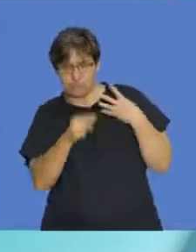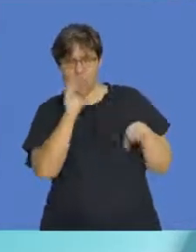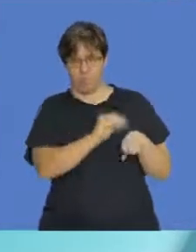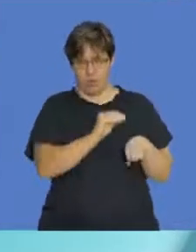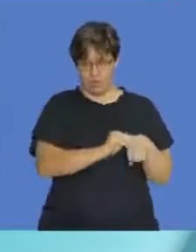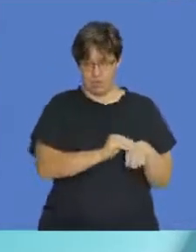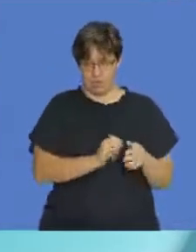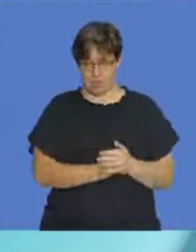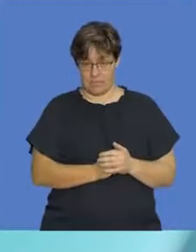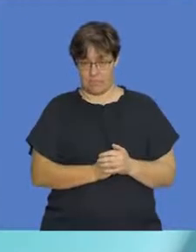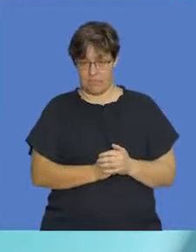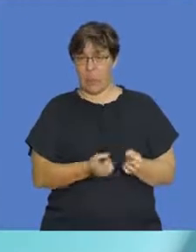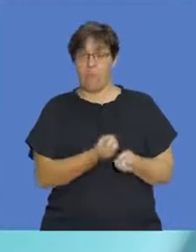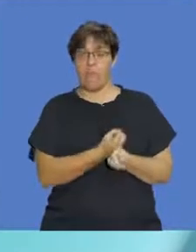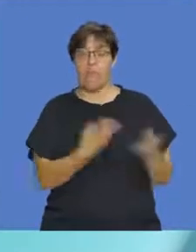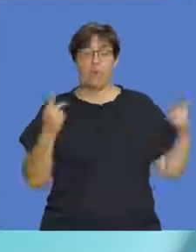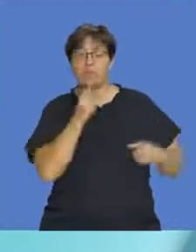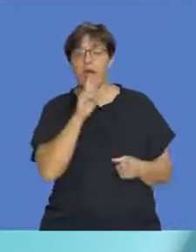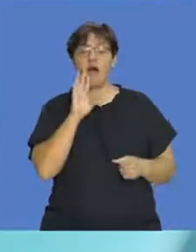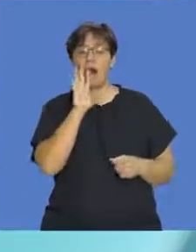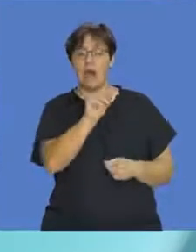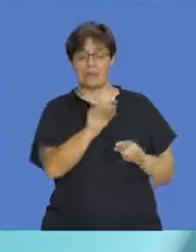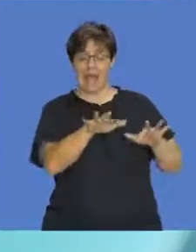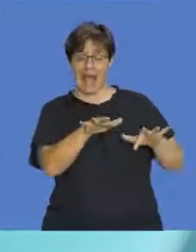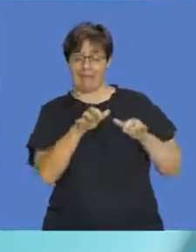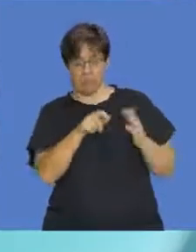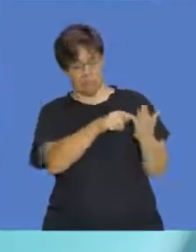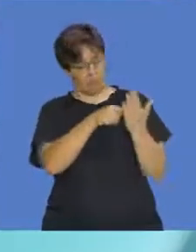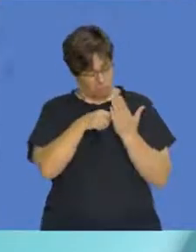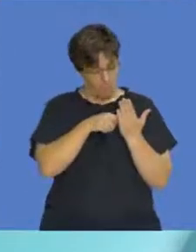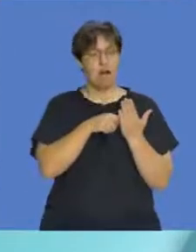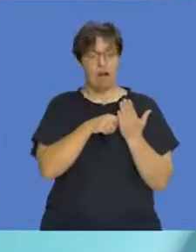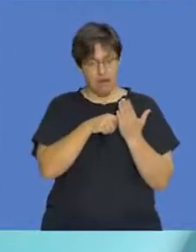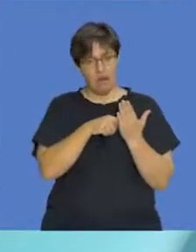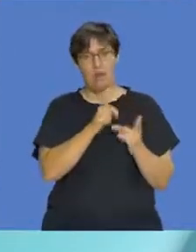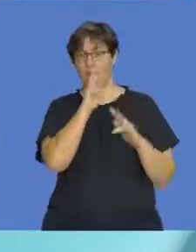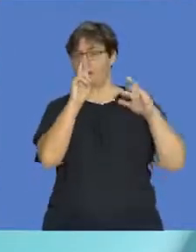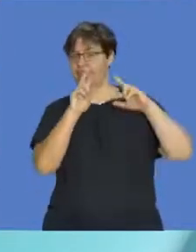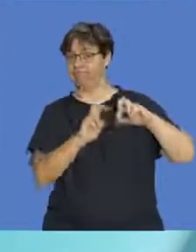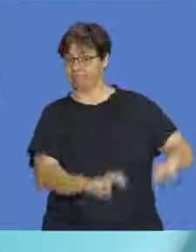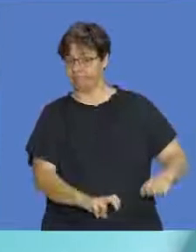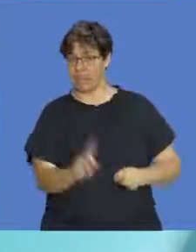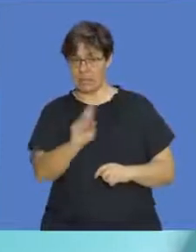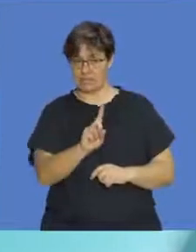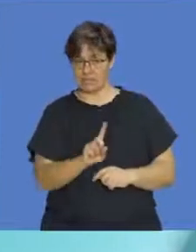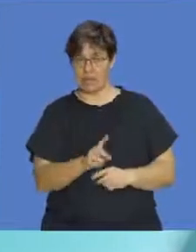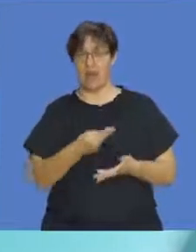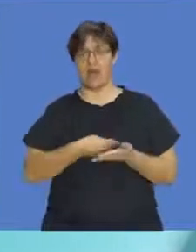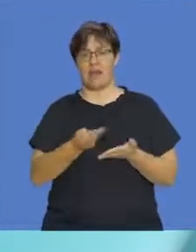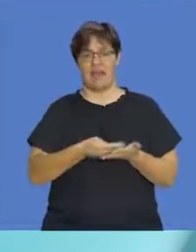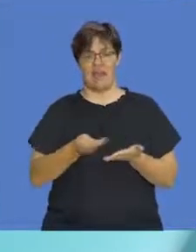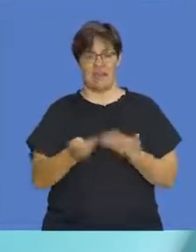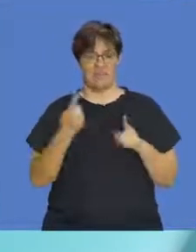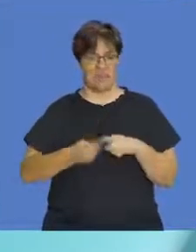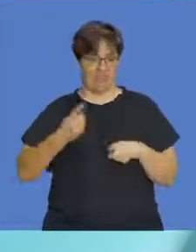of the most common things that you will get asked in a test or an exam or even do an investigation is playing cards. But